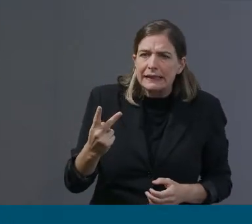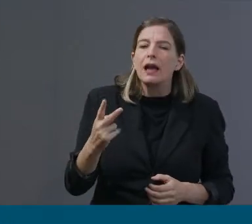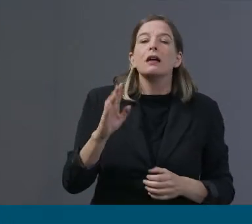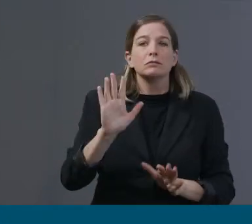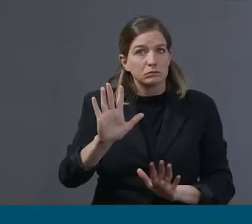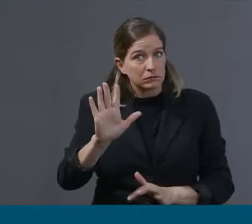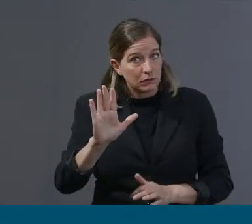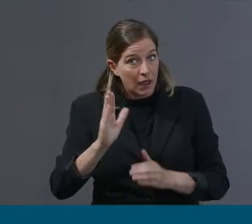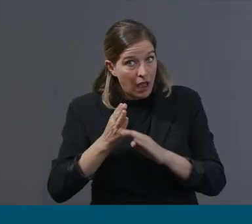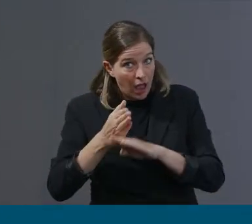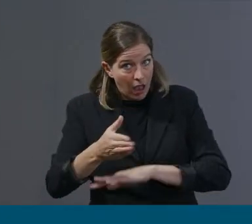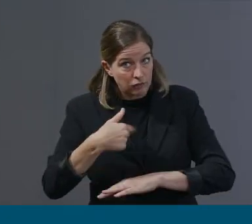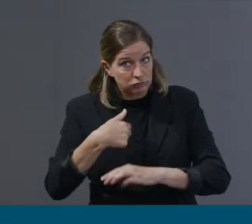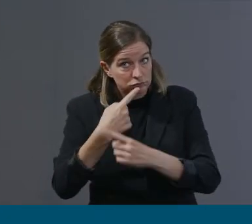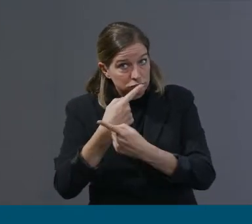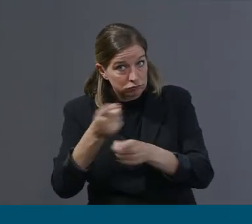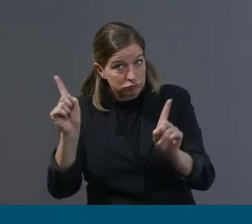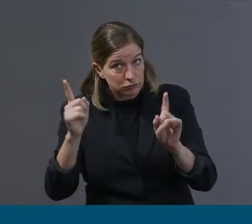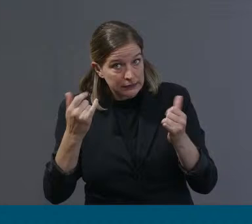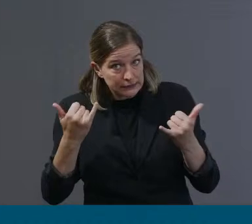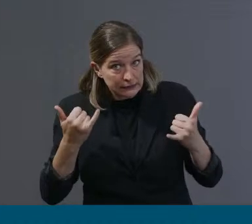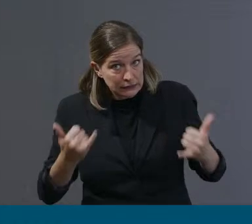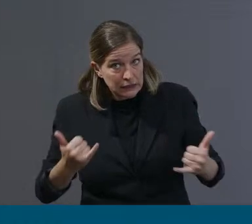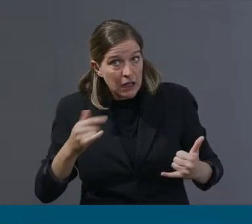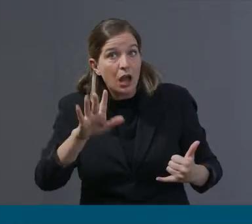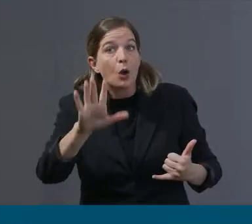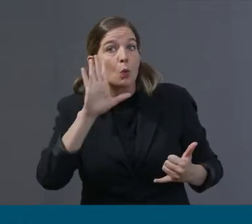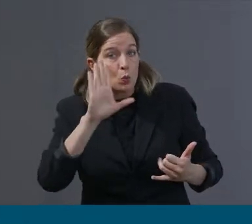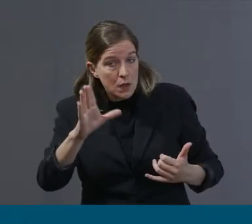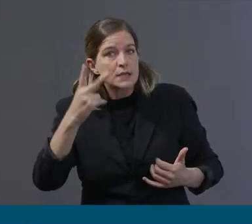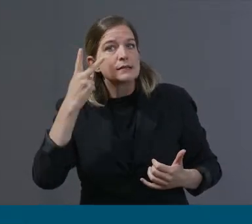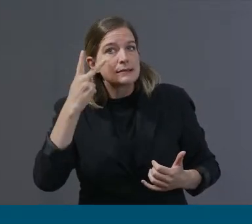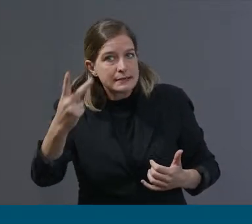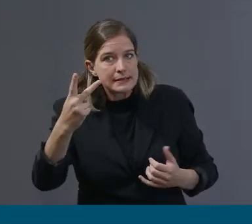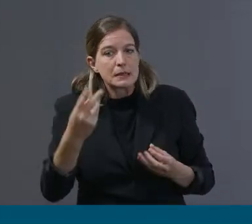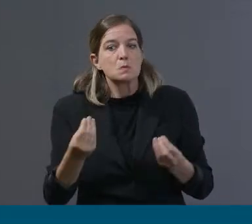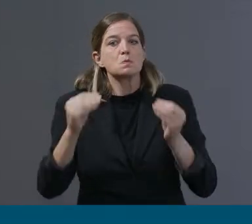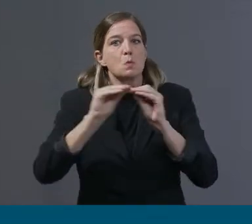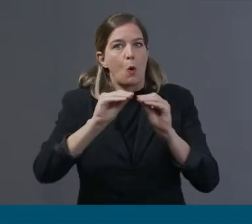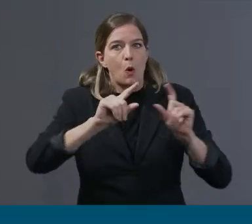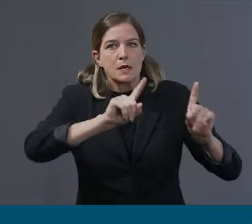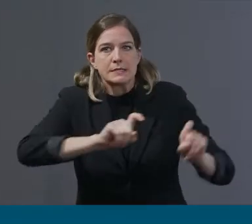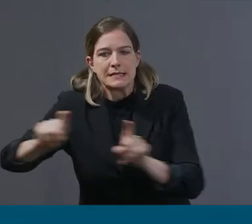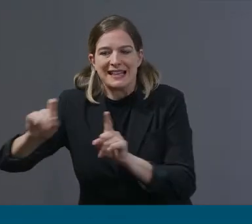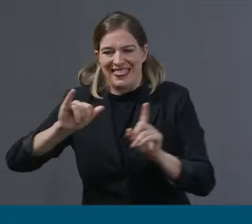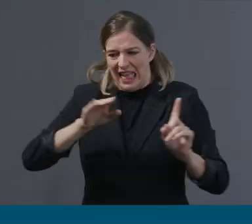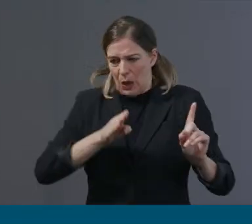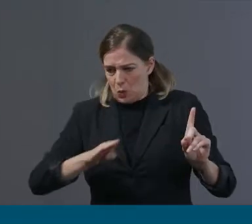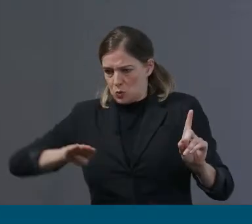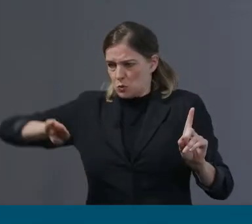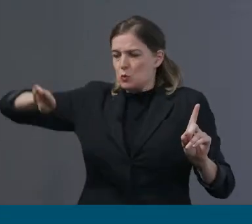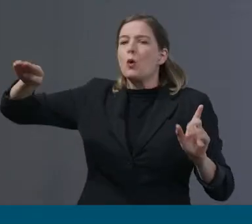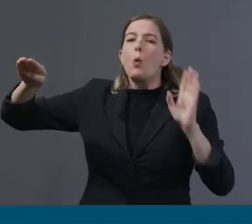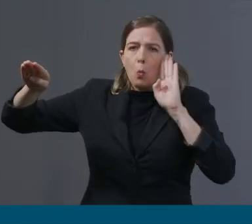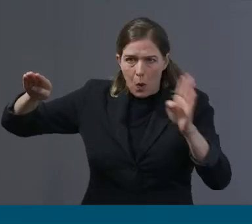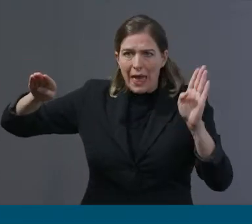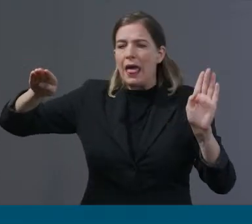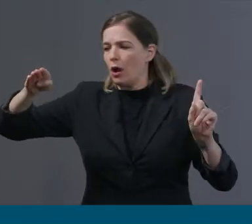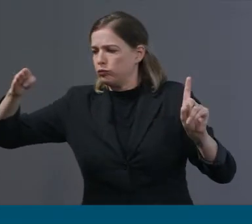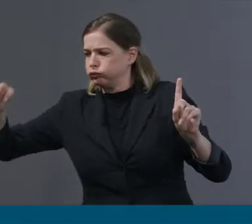the actions that we take today is increasing testing, and we will bend that curve back in the